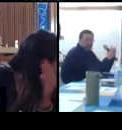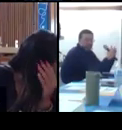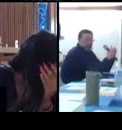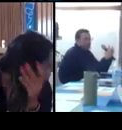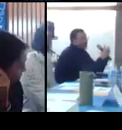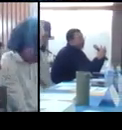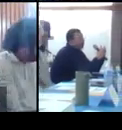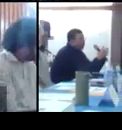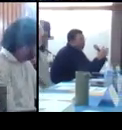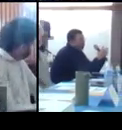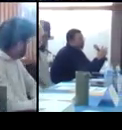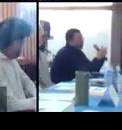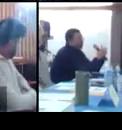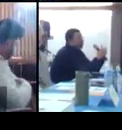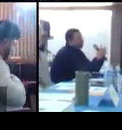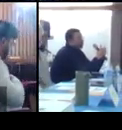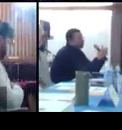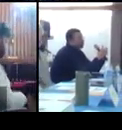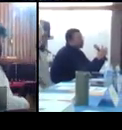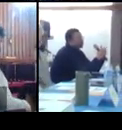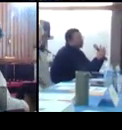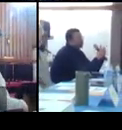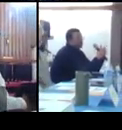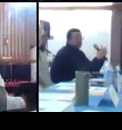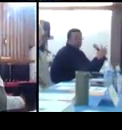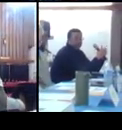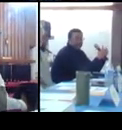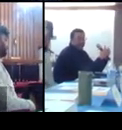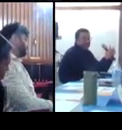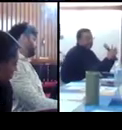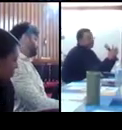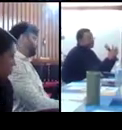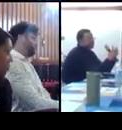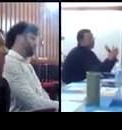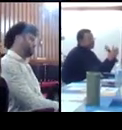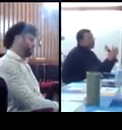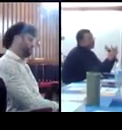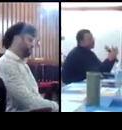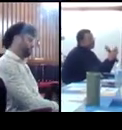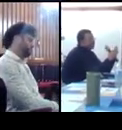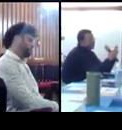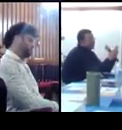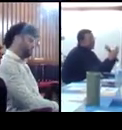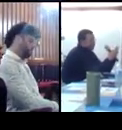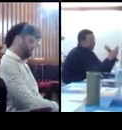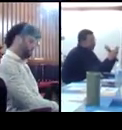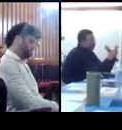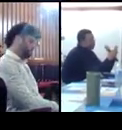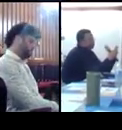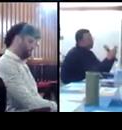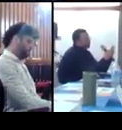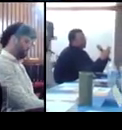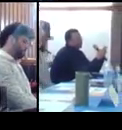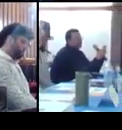There's also bankable loans, the city could do low interest loans. How do we fill those gaps? And let's articulate